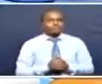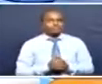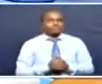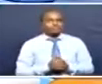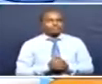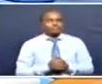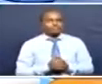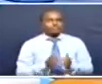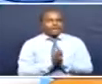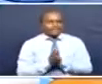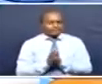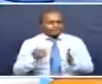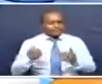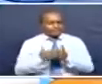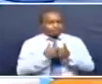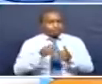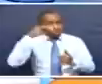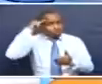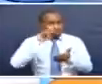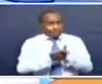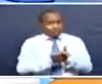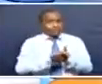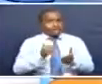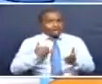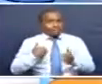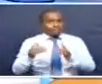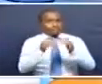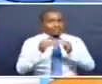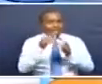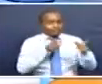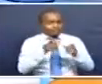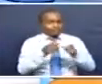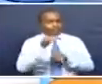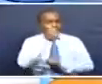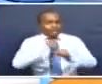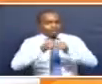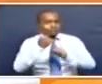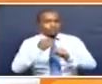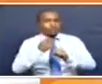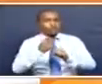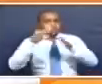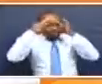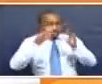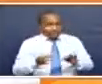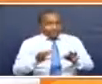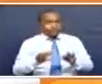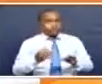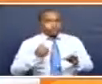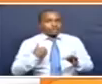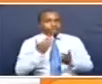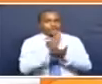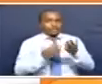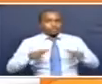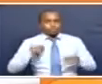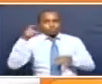struggle to believe that he has undertaken fair administrative action to get to the point where he has decided that there are some people who need to be laid off.